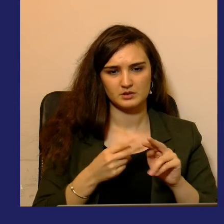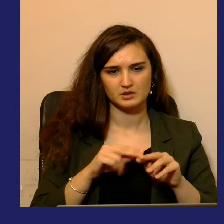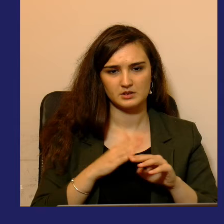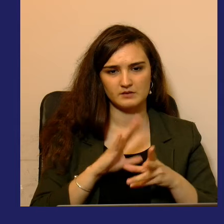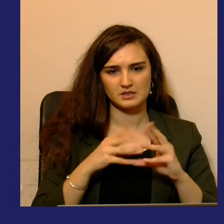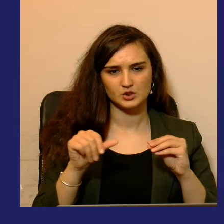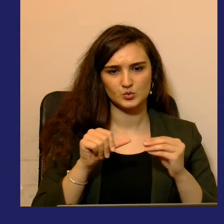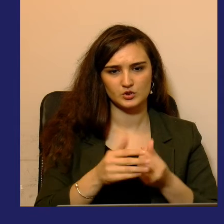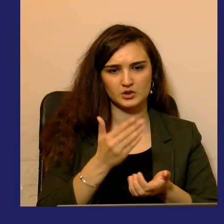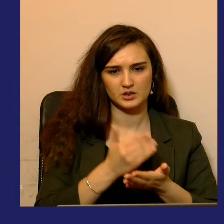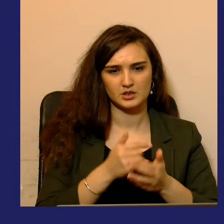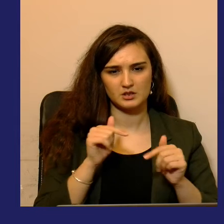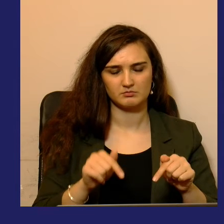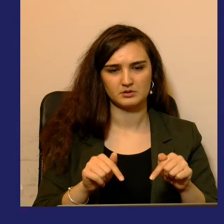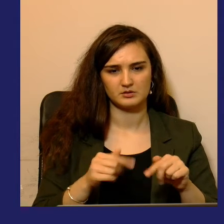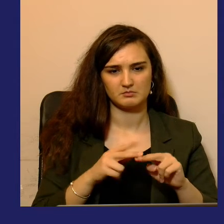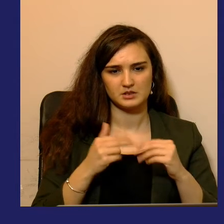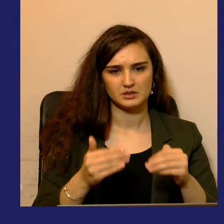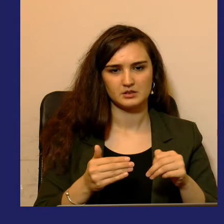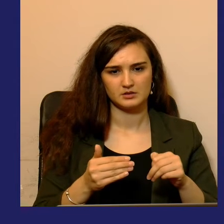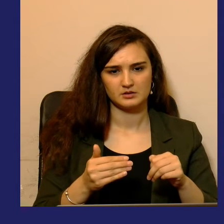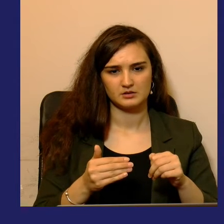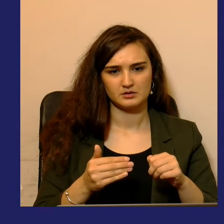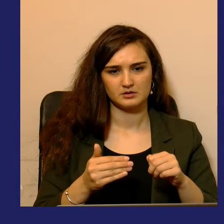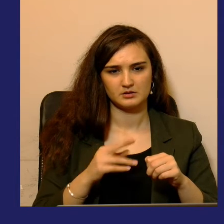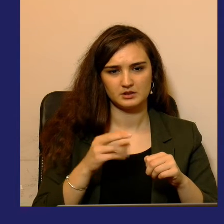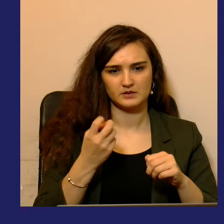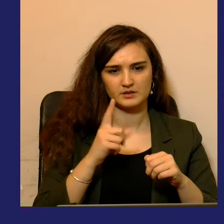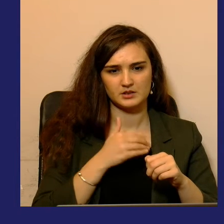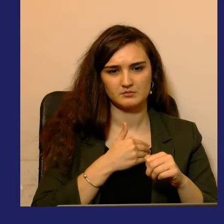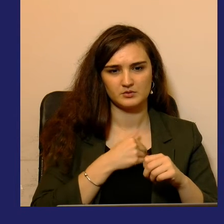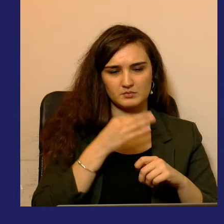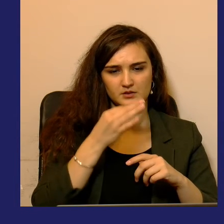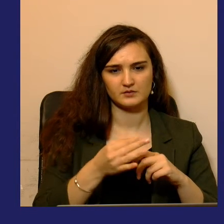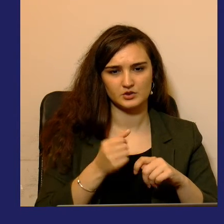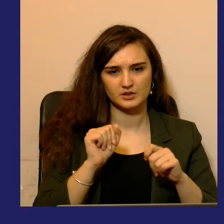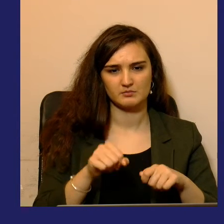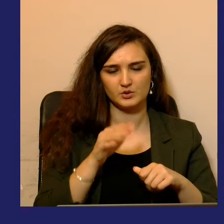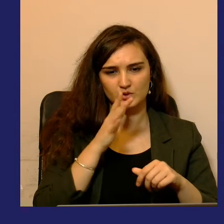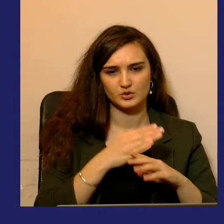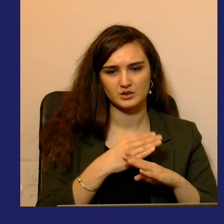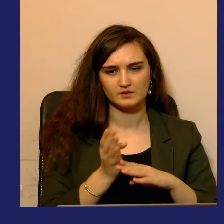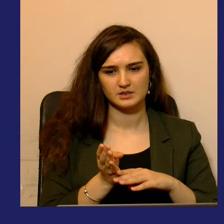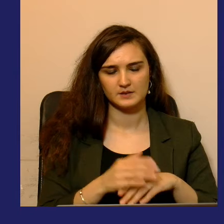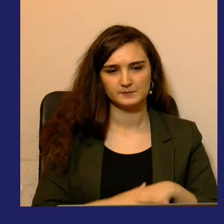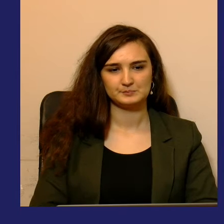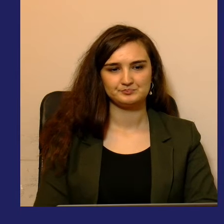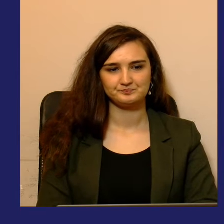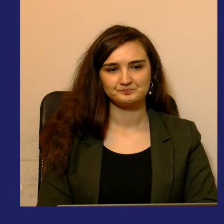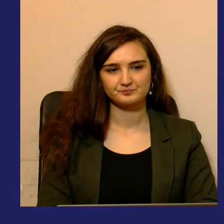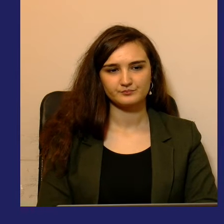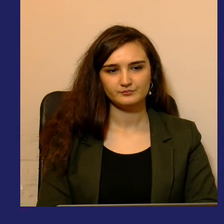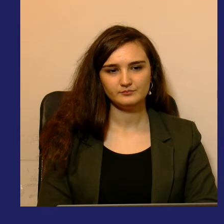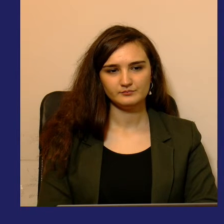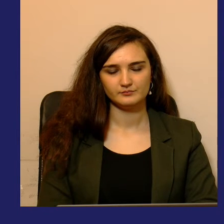last, I haven't talked about the good things, Joseph, sorry, but maybe you can. There are not very many good things in the electoral system